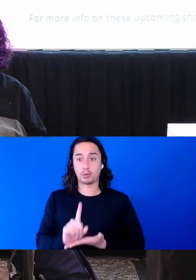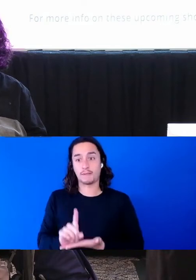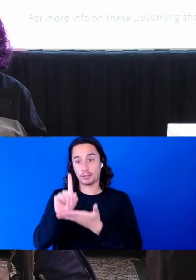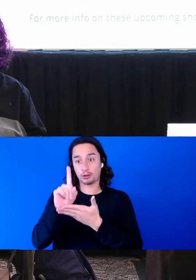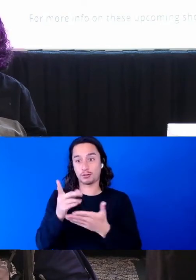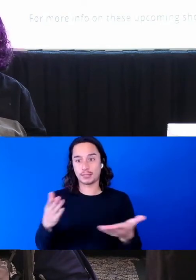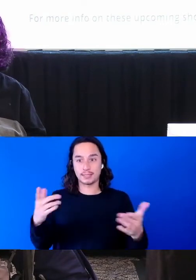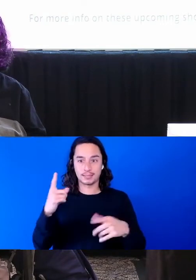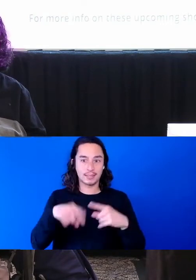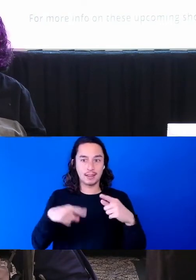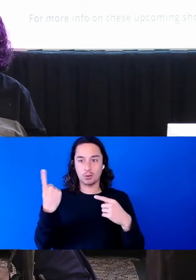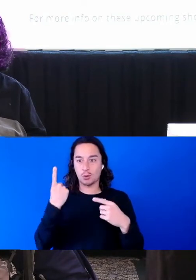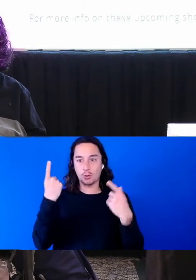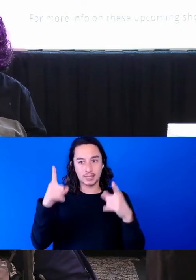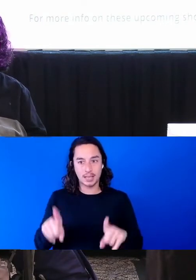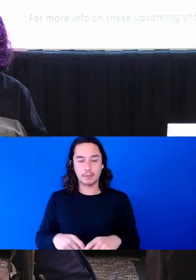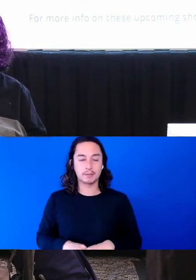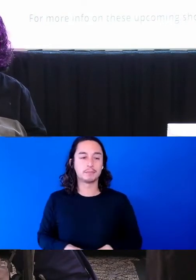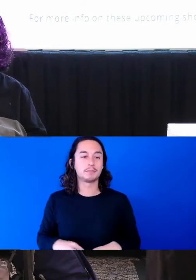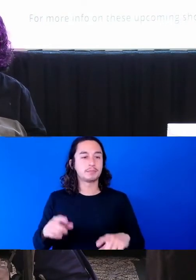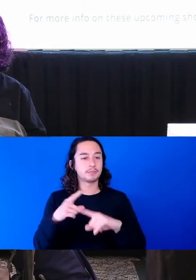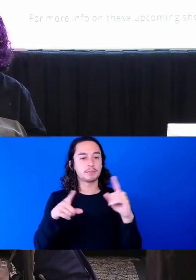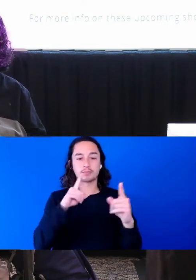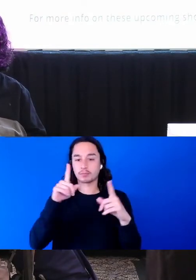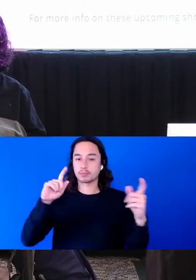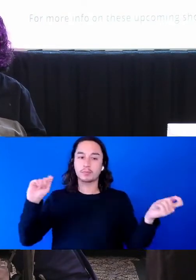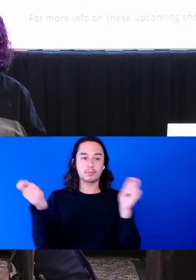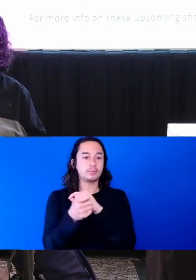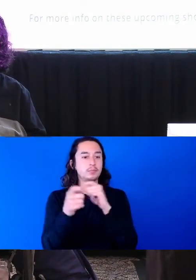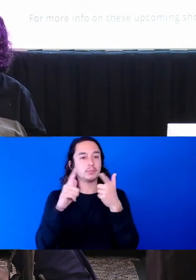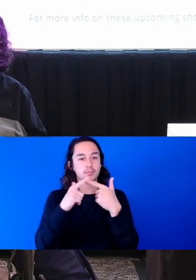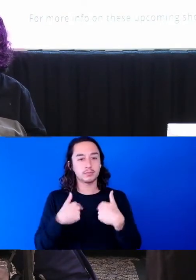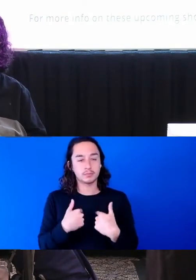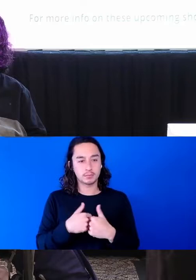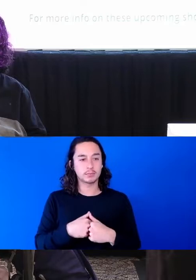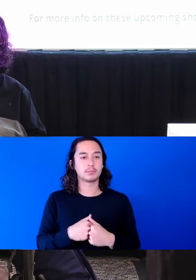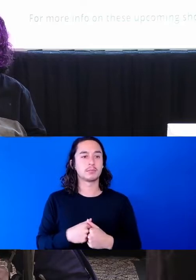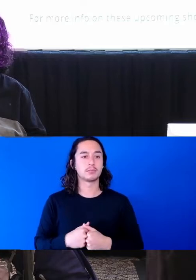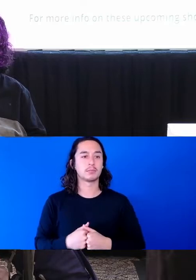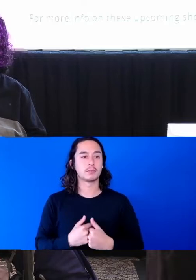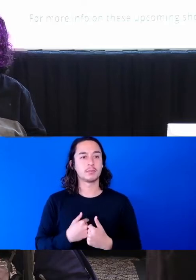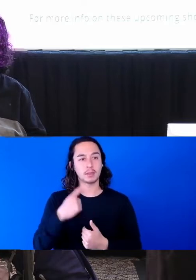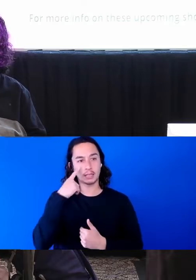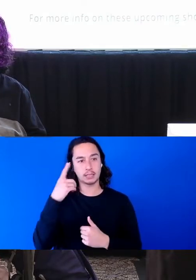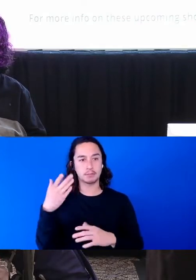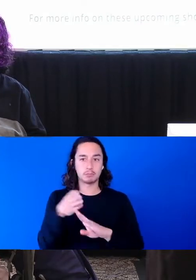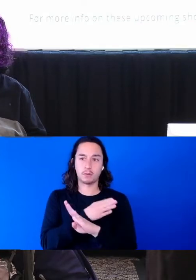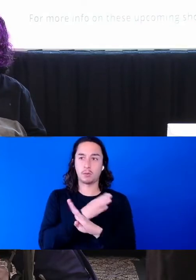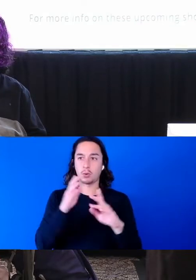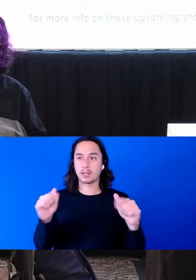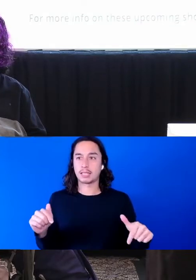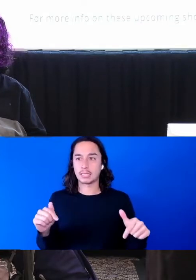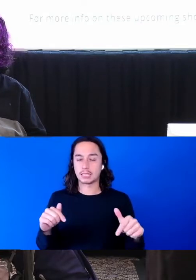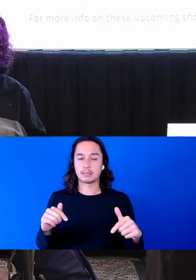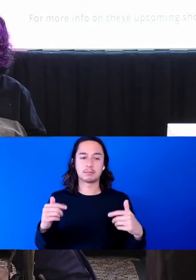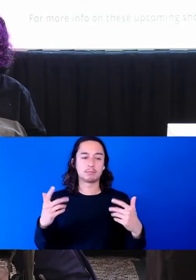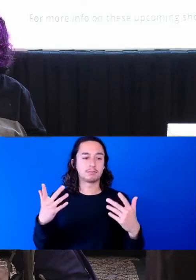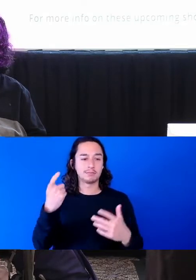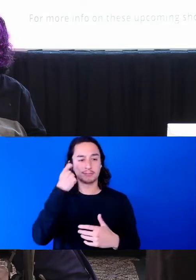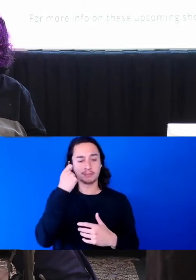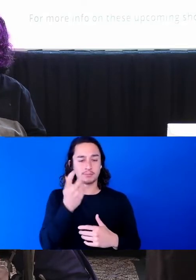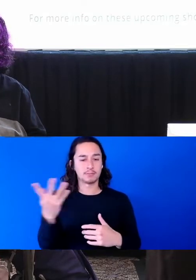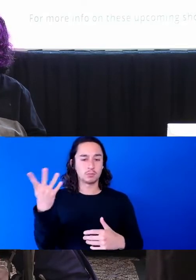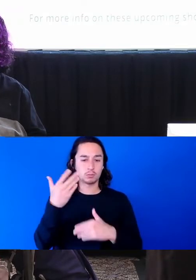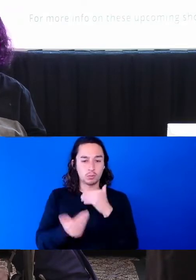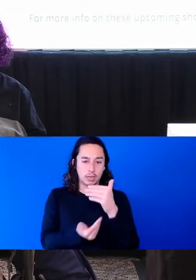happen, but it's been really transformative to me even before this, these past couple processes where I've done it